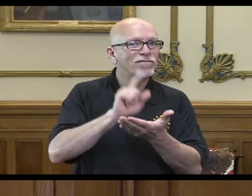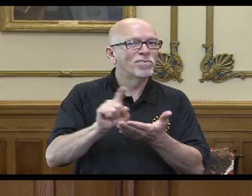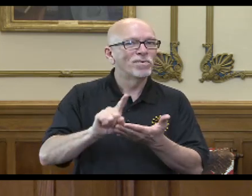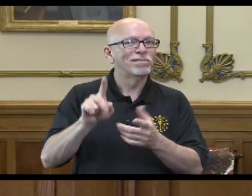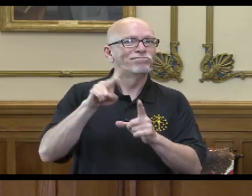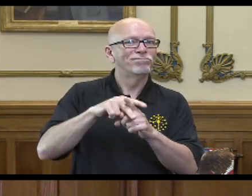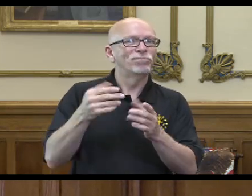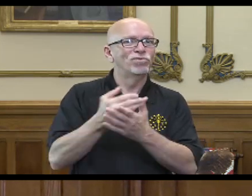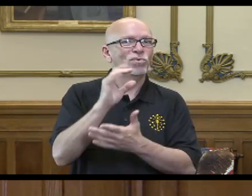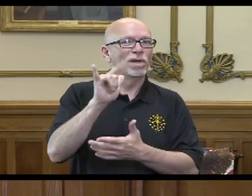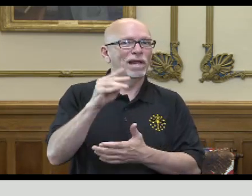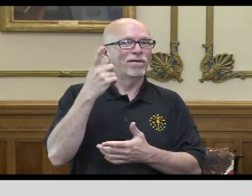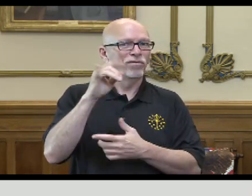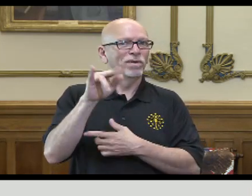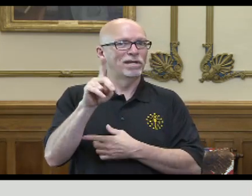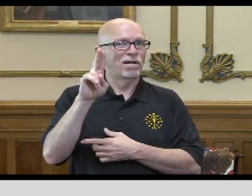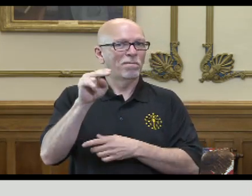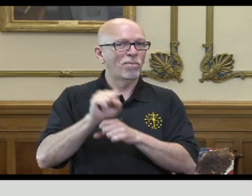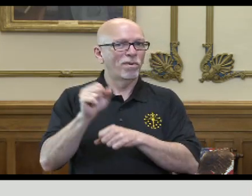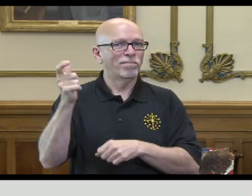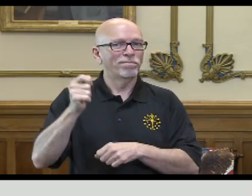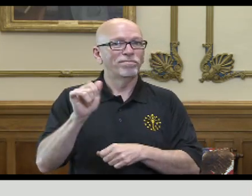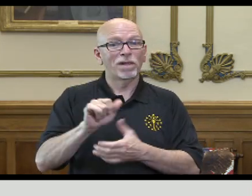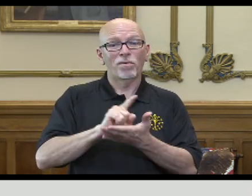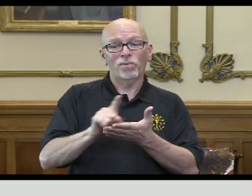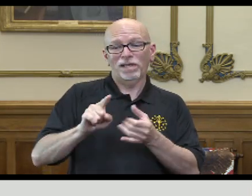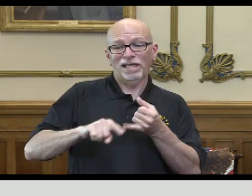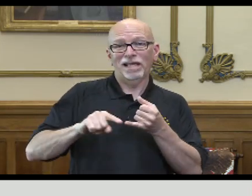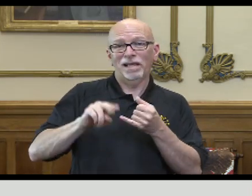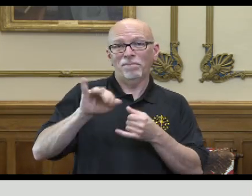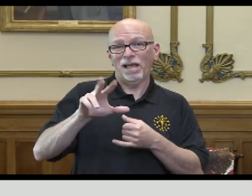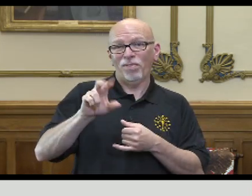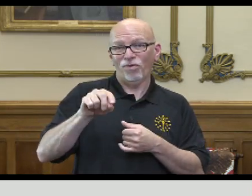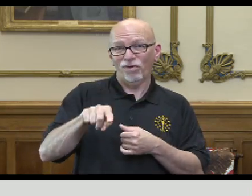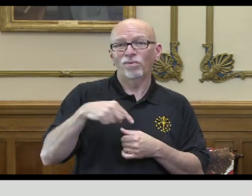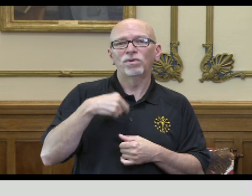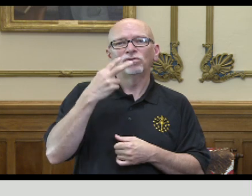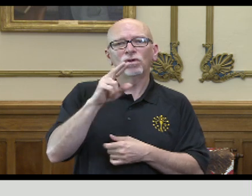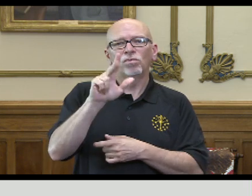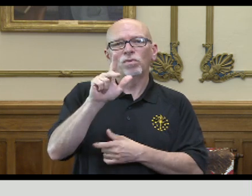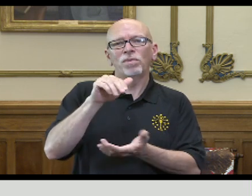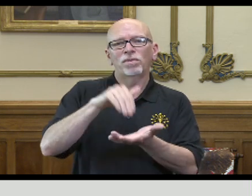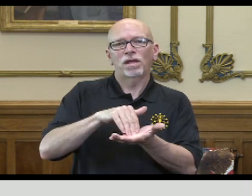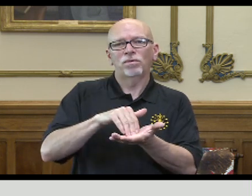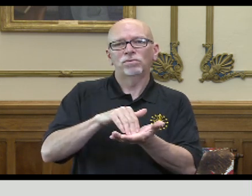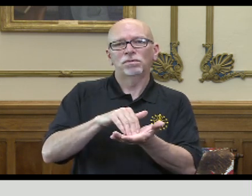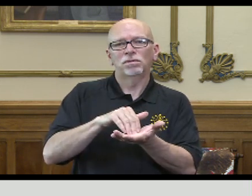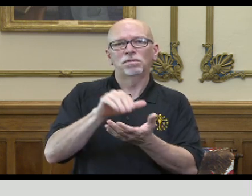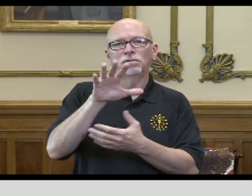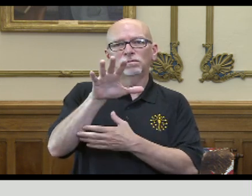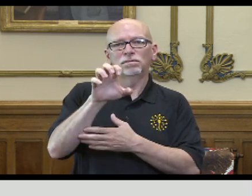claims filed in Indiana. For the week ending May 30th, we saw